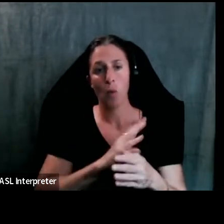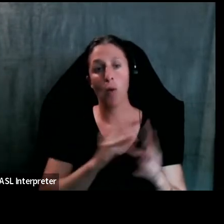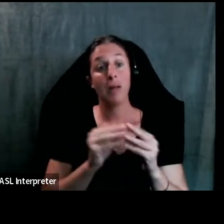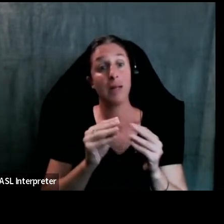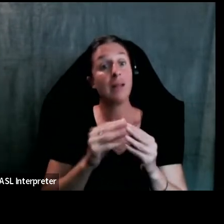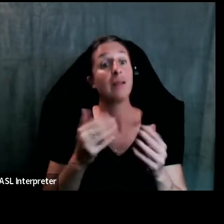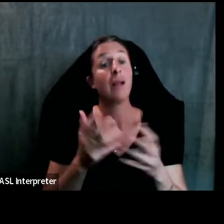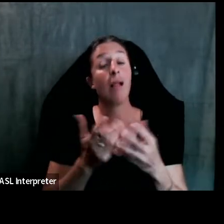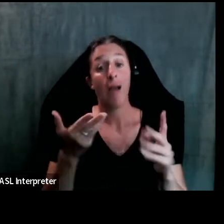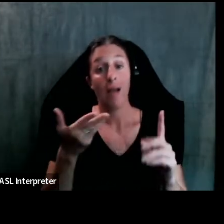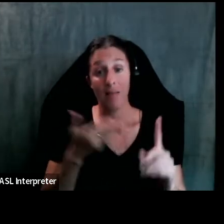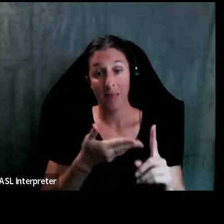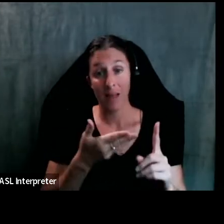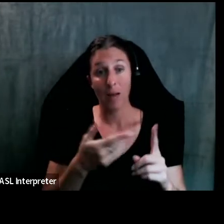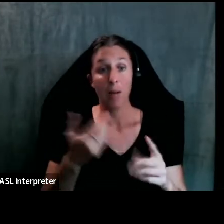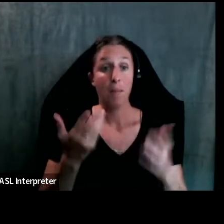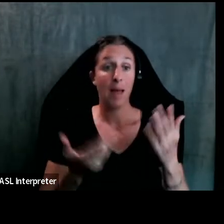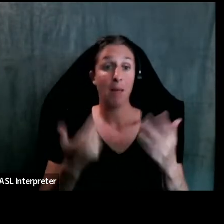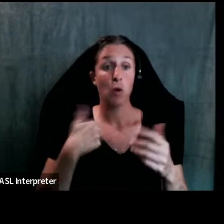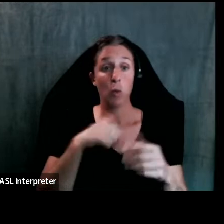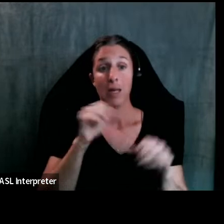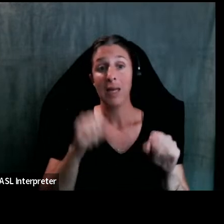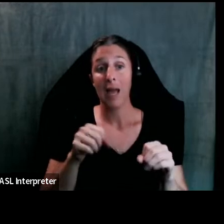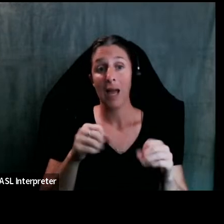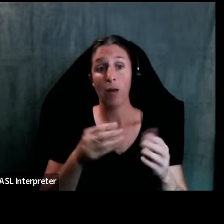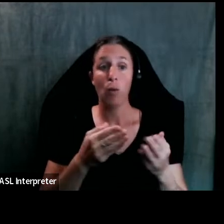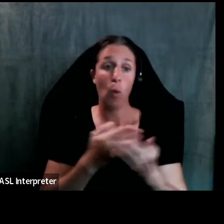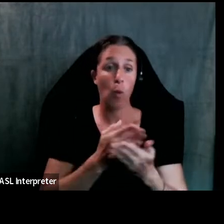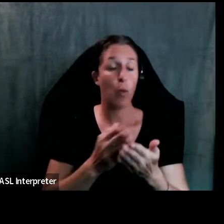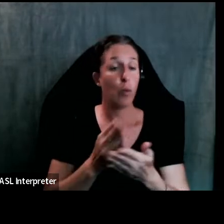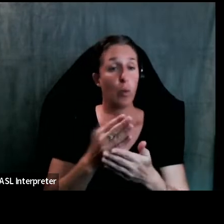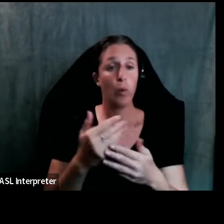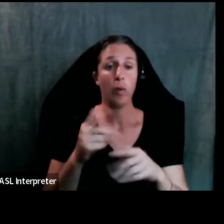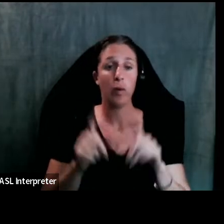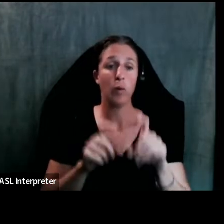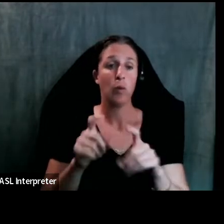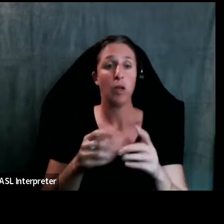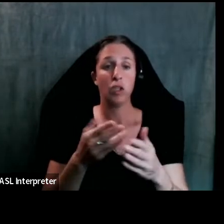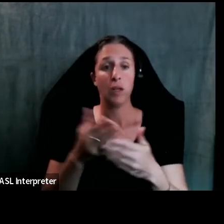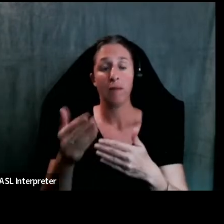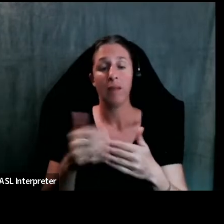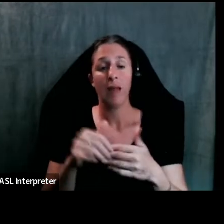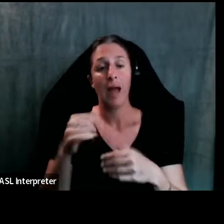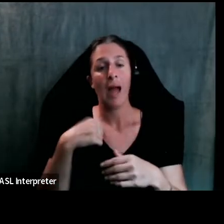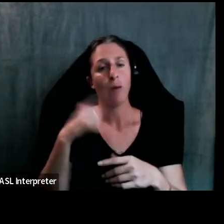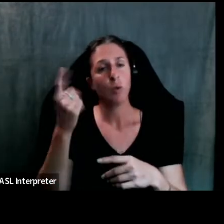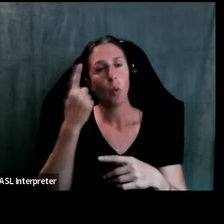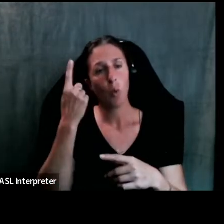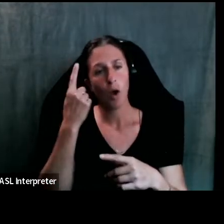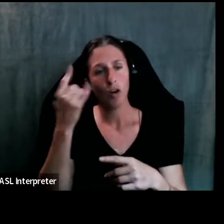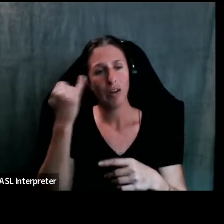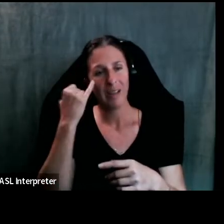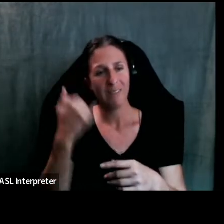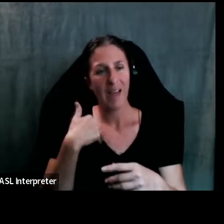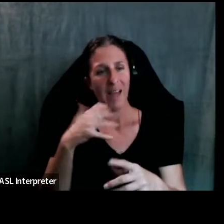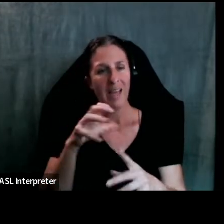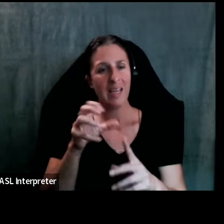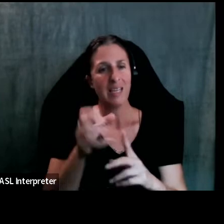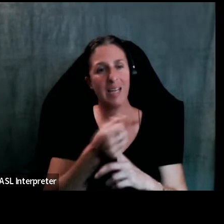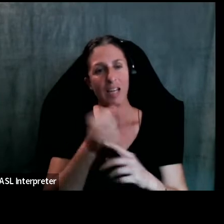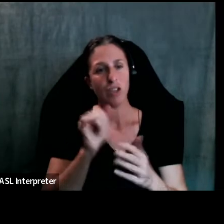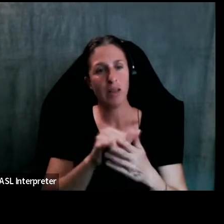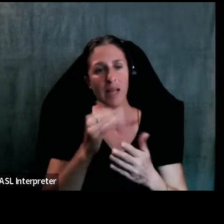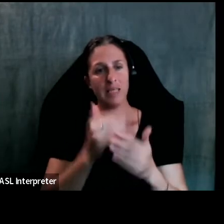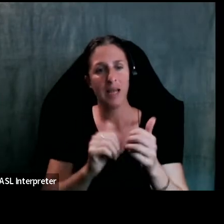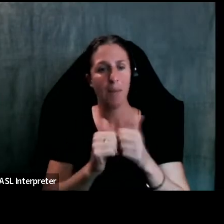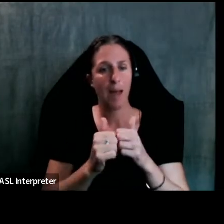here. Or maybe we could go through and have, questions from there. I just wondered if it was captured somehow and you guys have it. You're just I